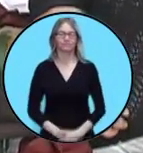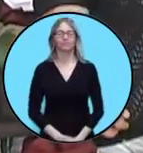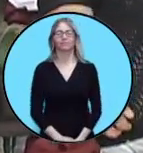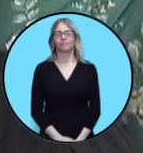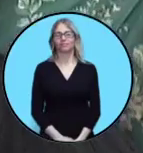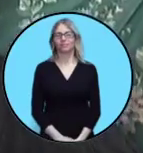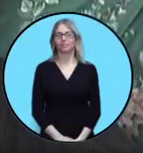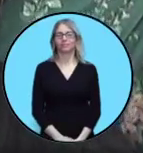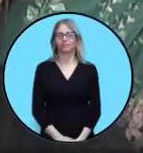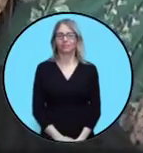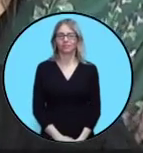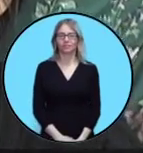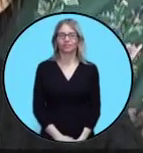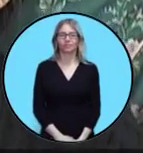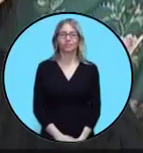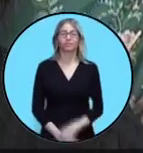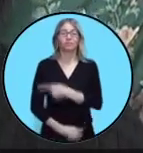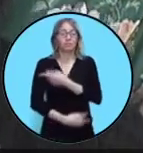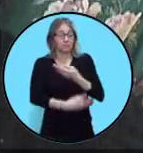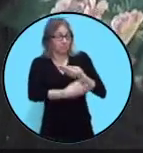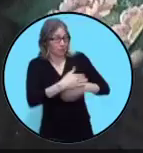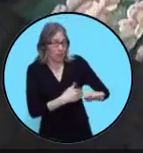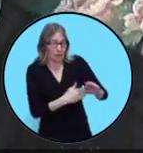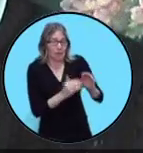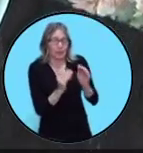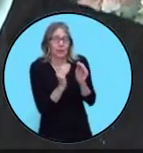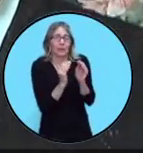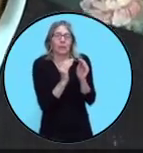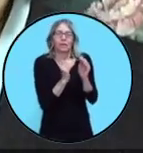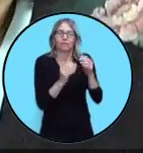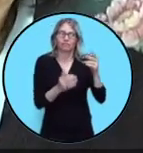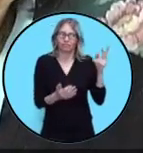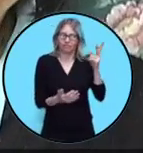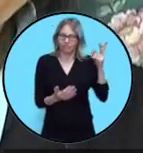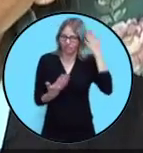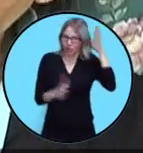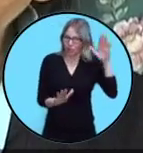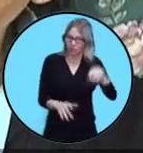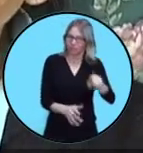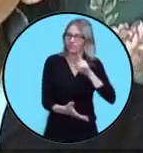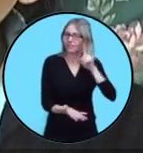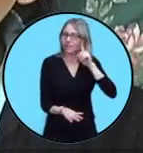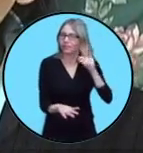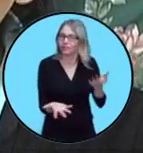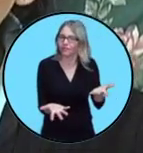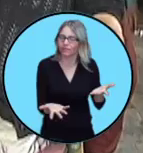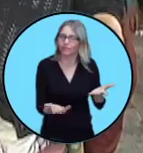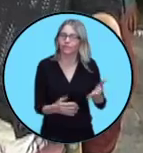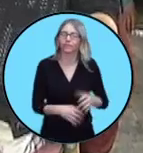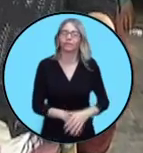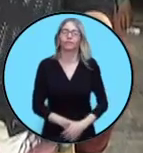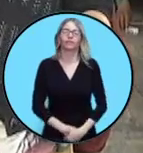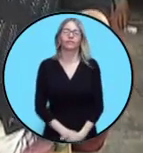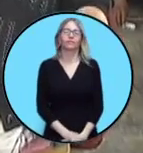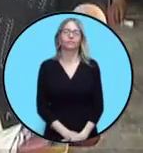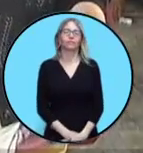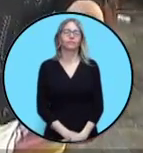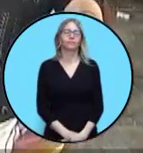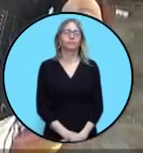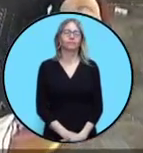Okay. When she was newborn, they didn't know that she was deaf